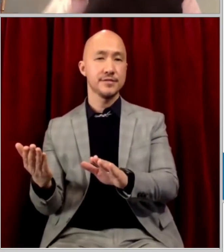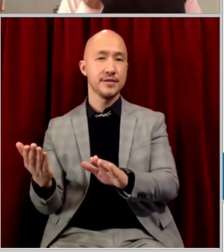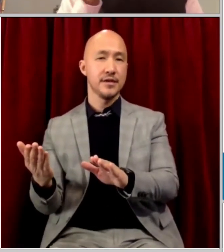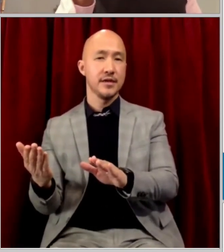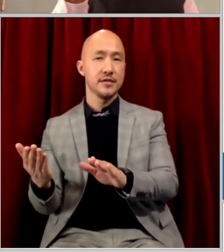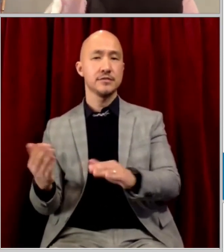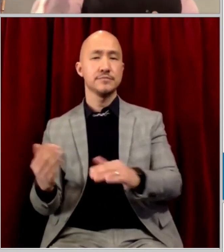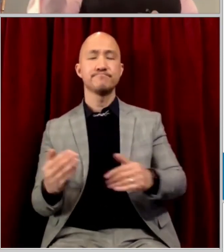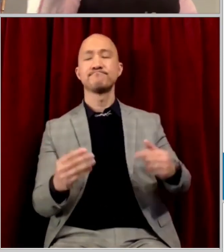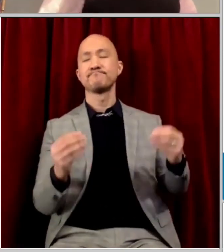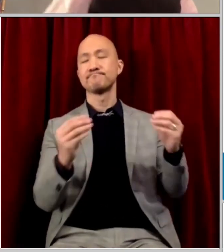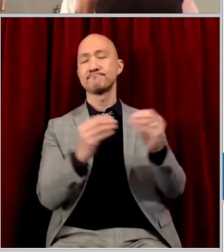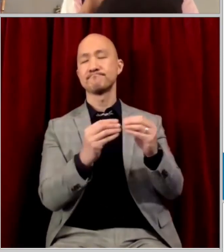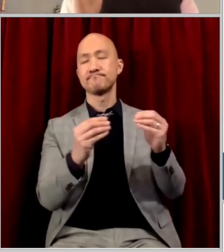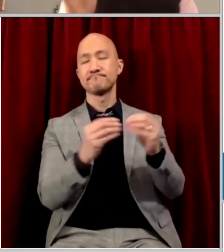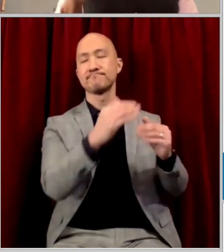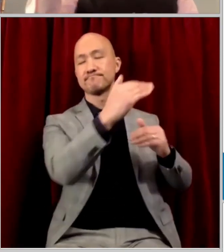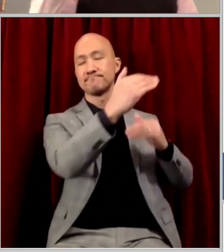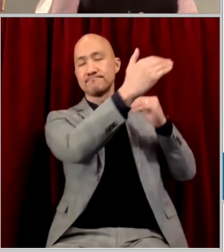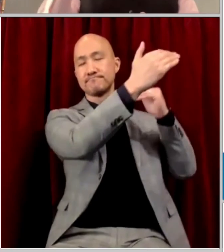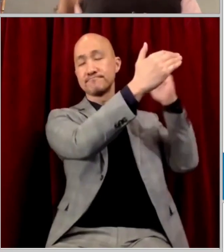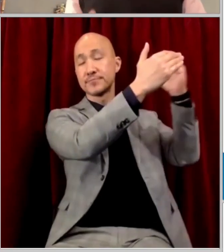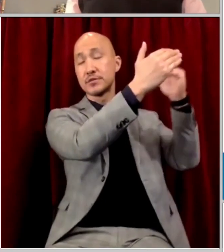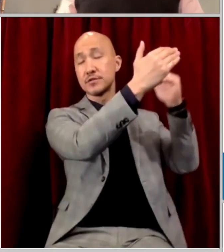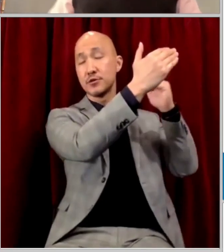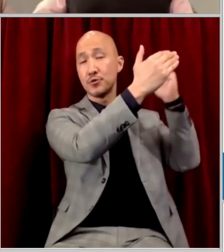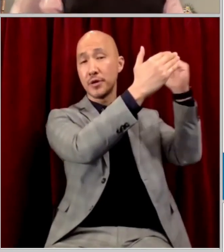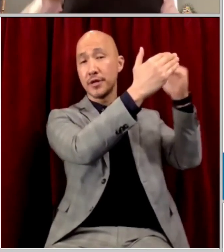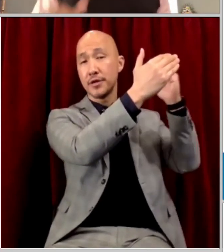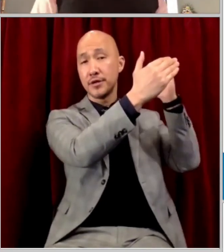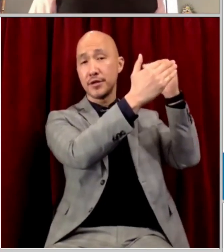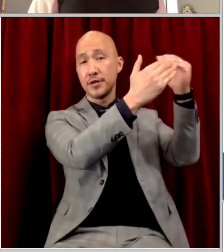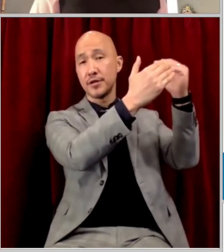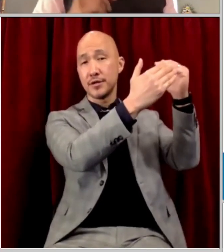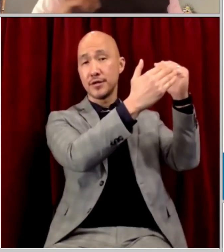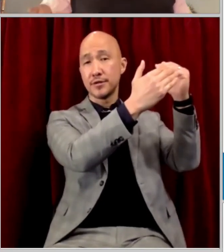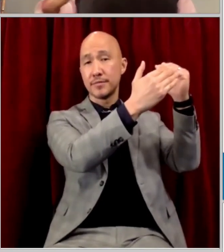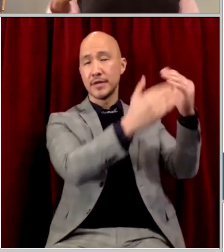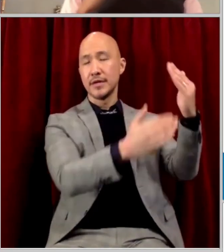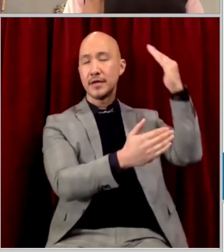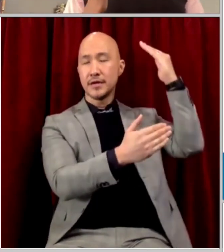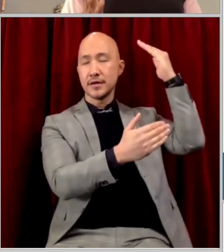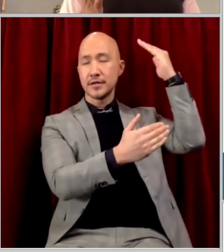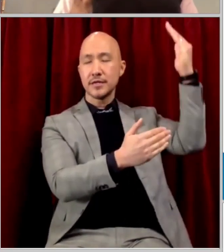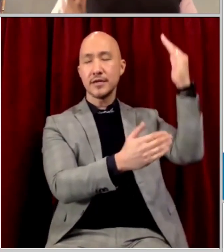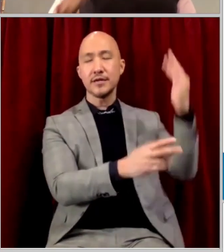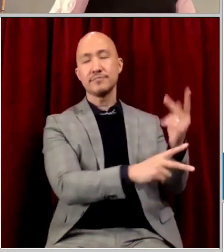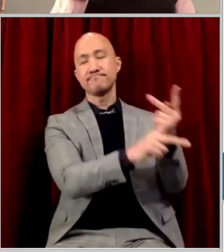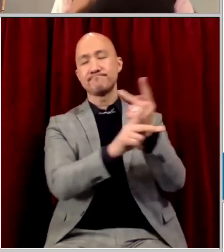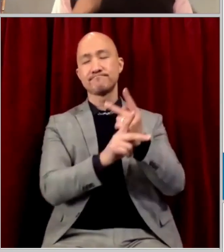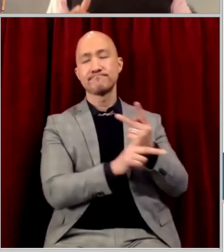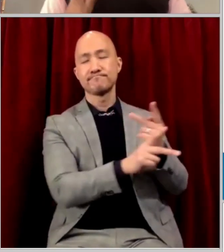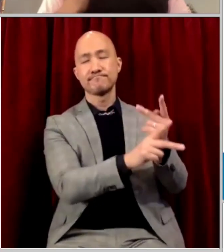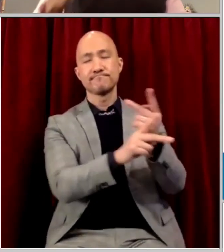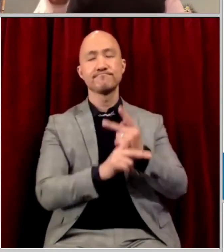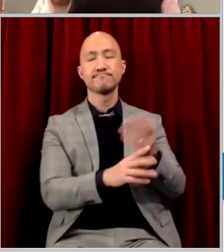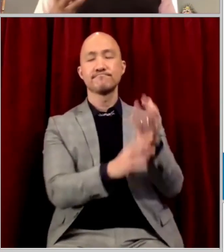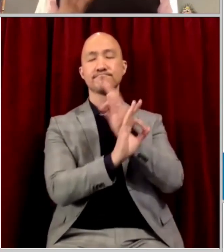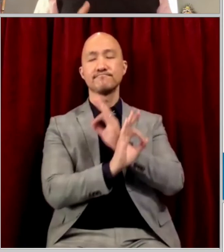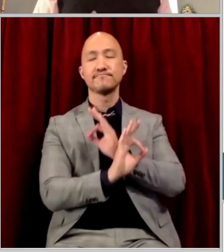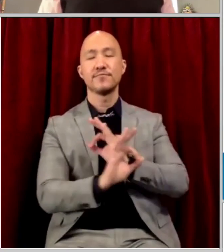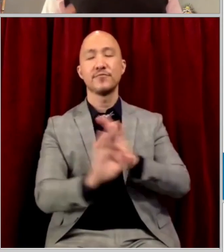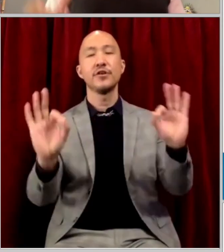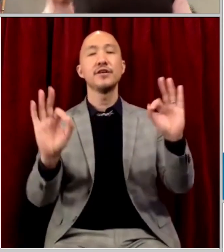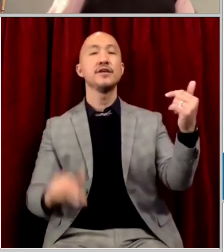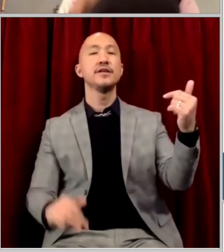dies, I draw the closer to him. From care he sets